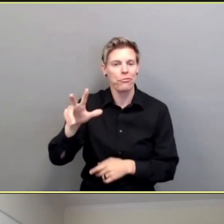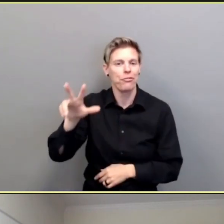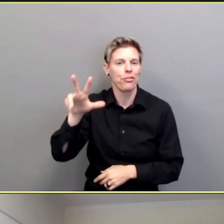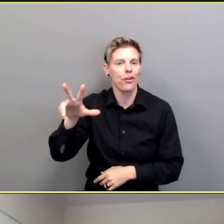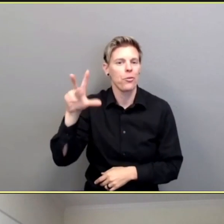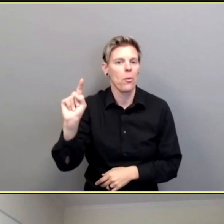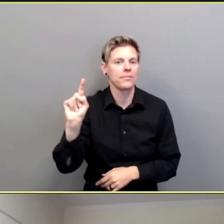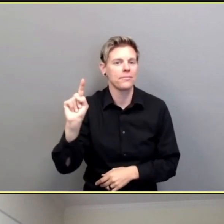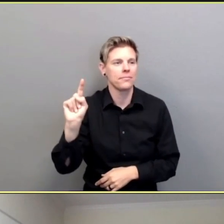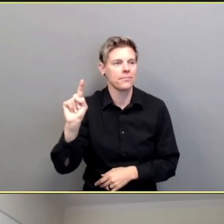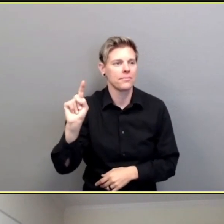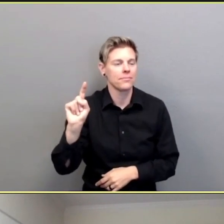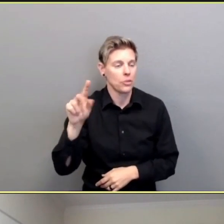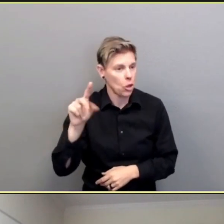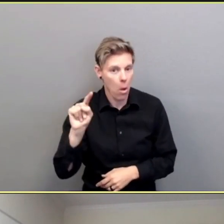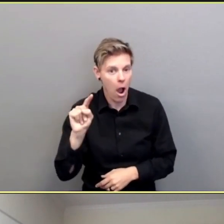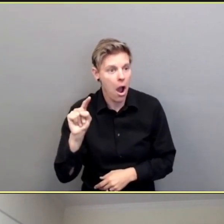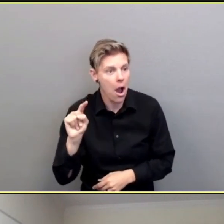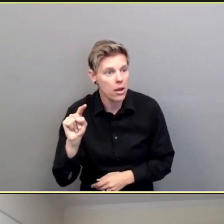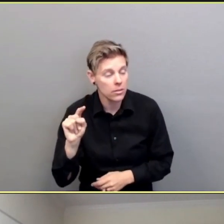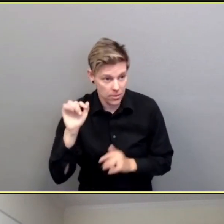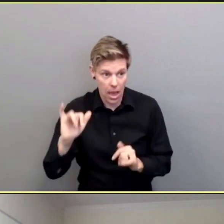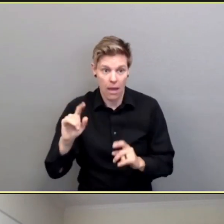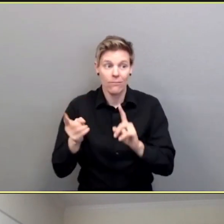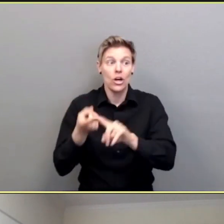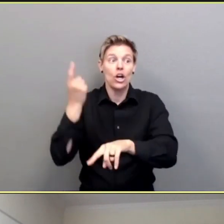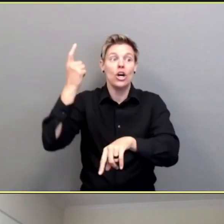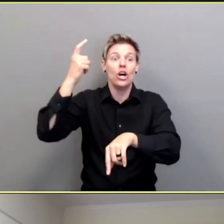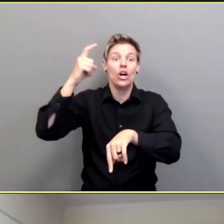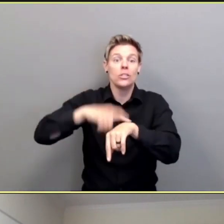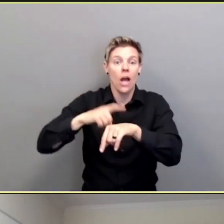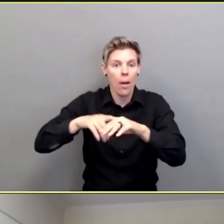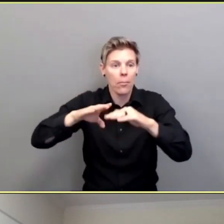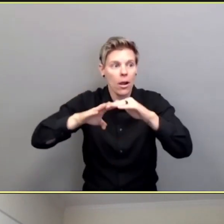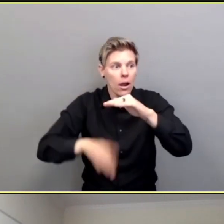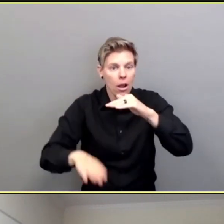below 100 per 100,000. And I apologize if this math is